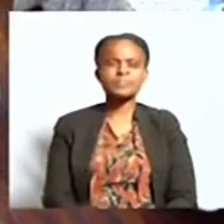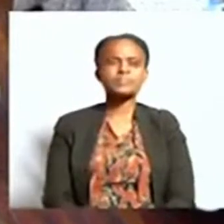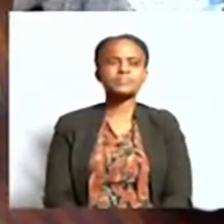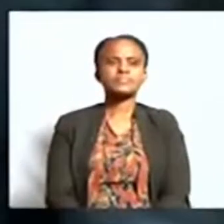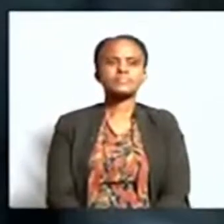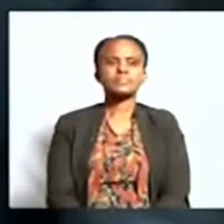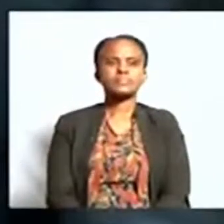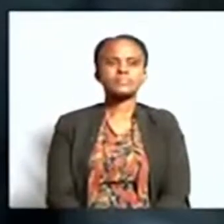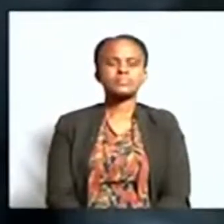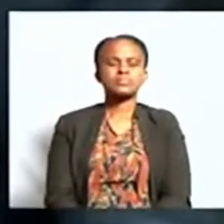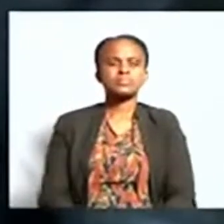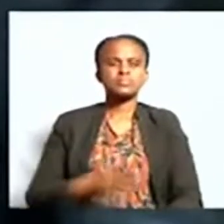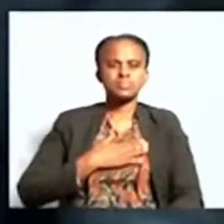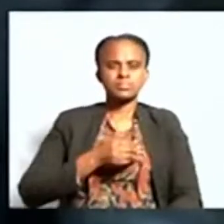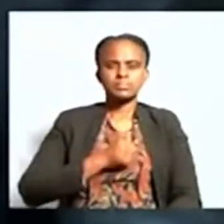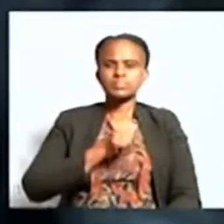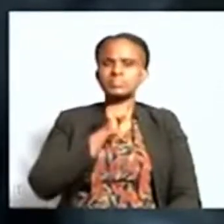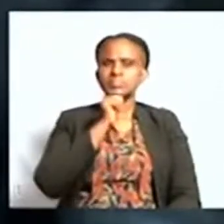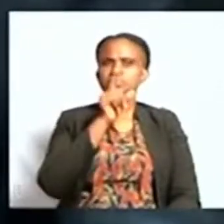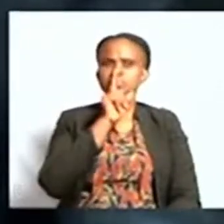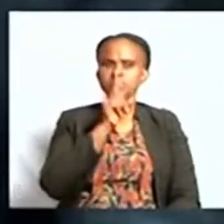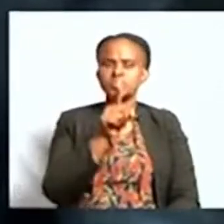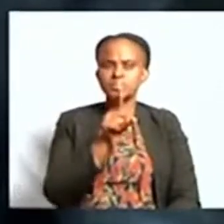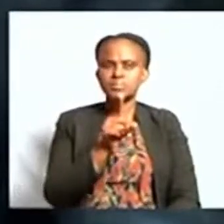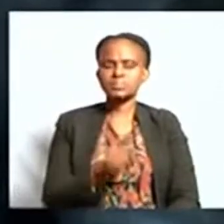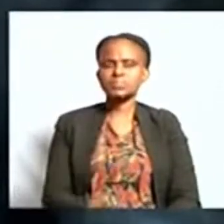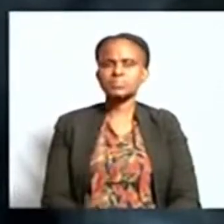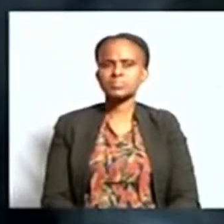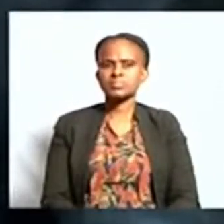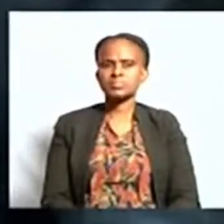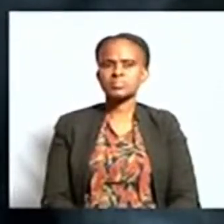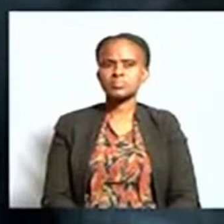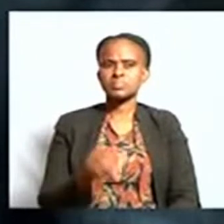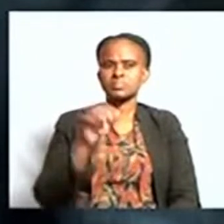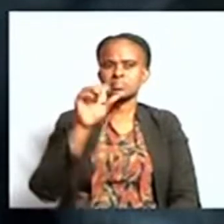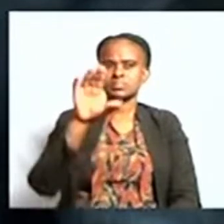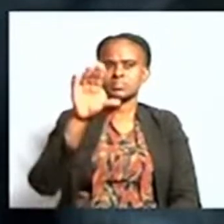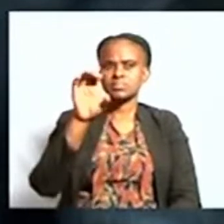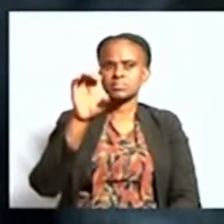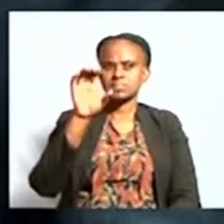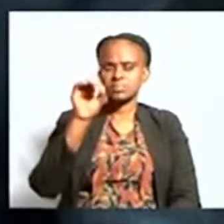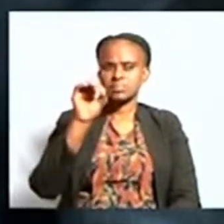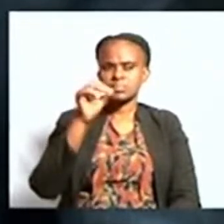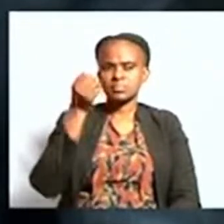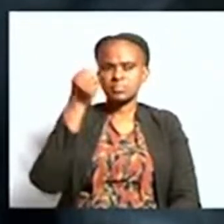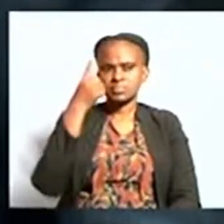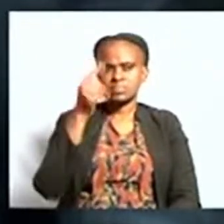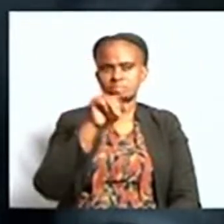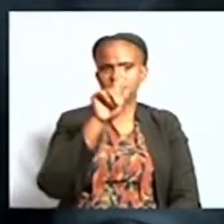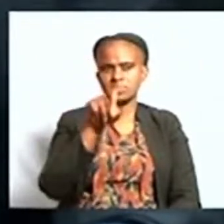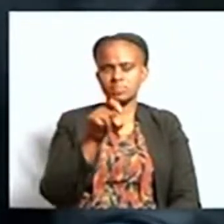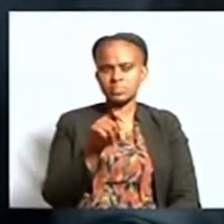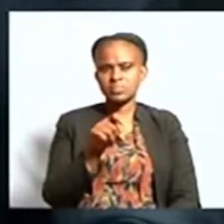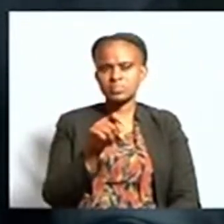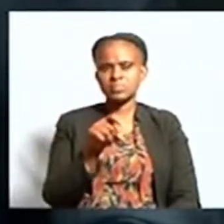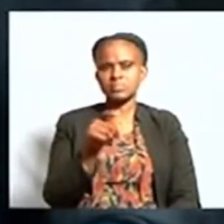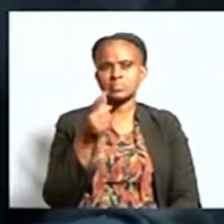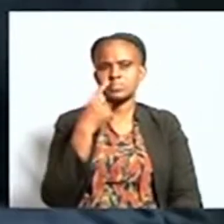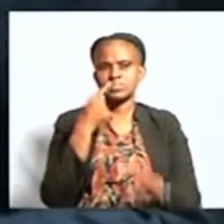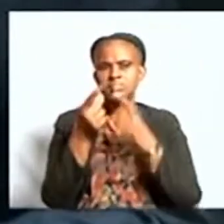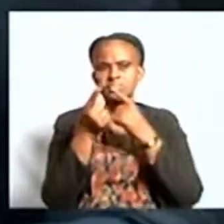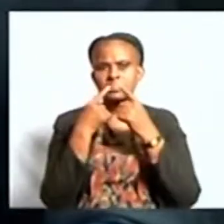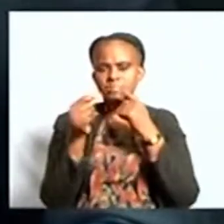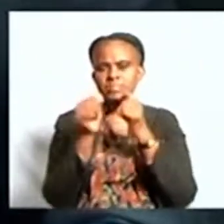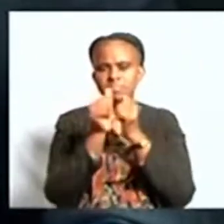Chair, I'm not sure if the CEO from RATSA understood our question. He is talking about